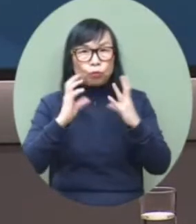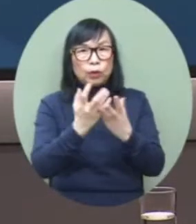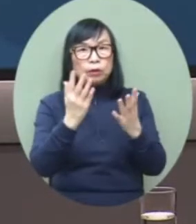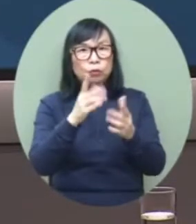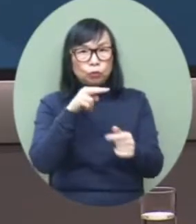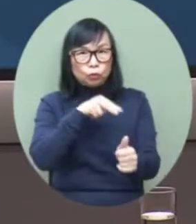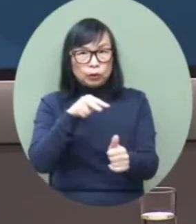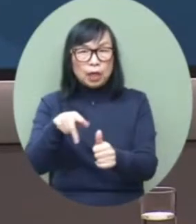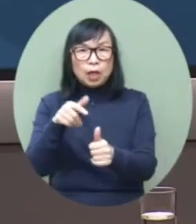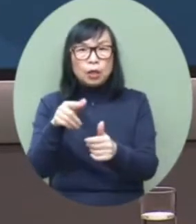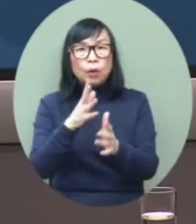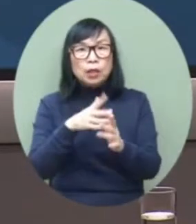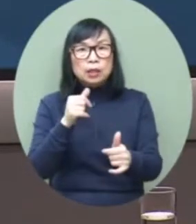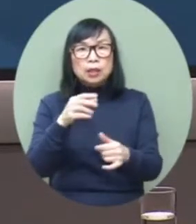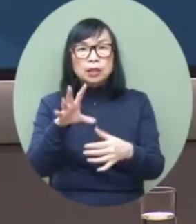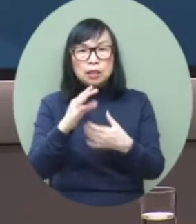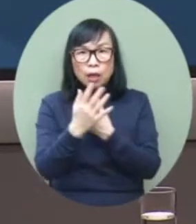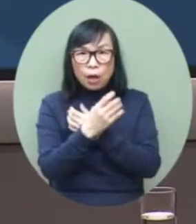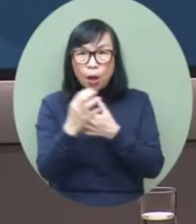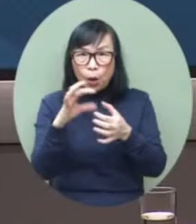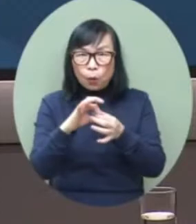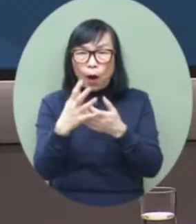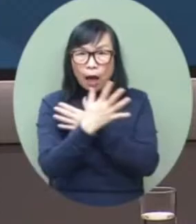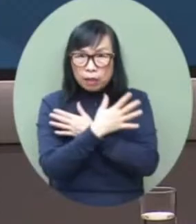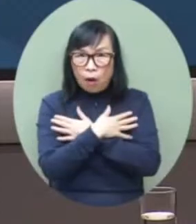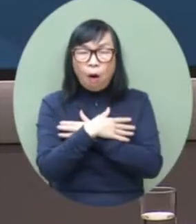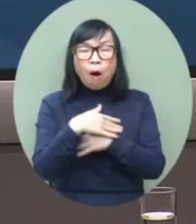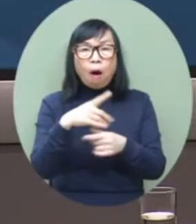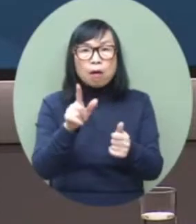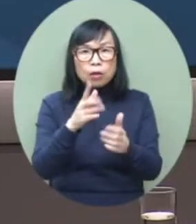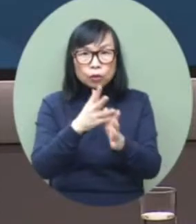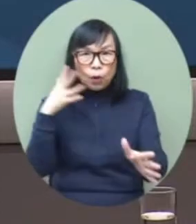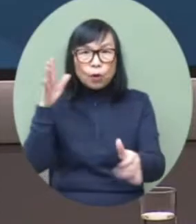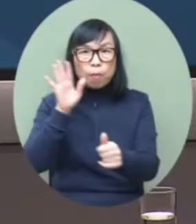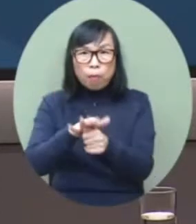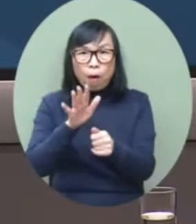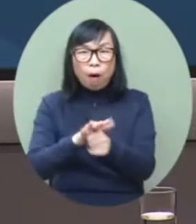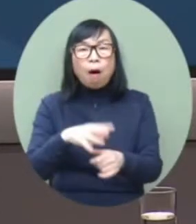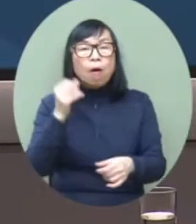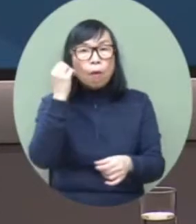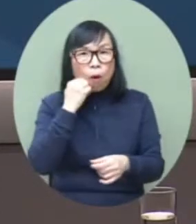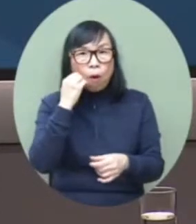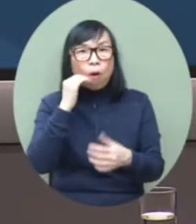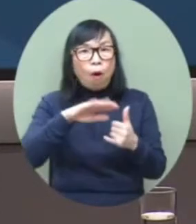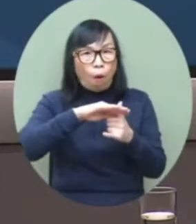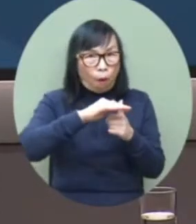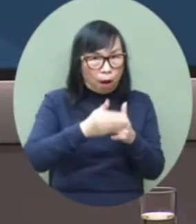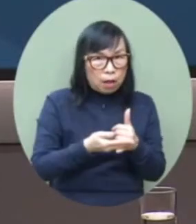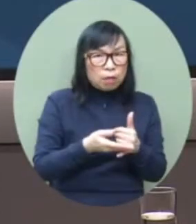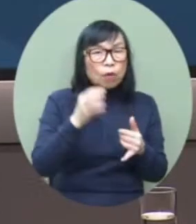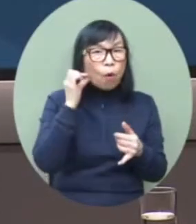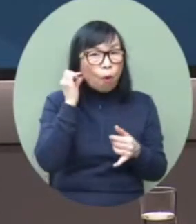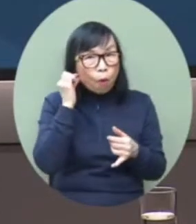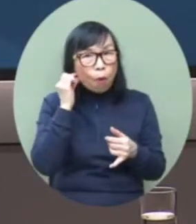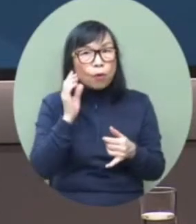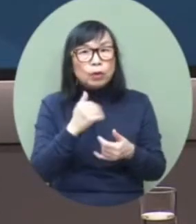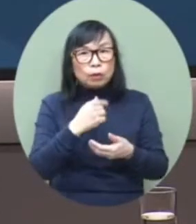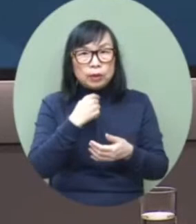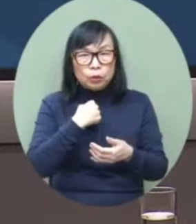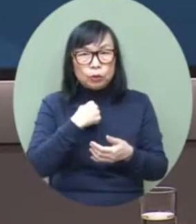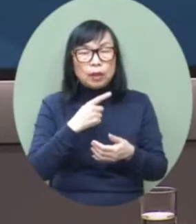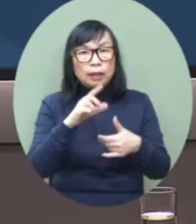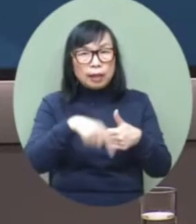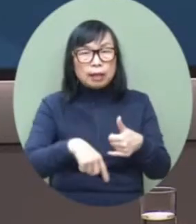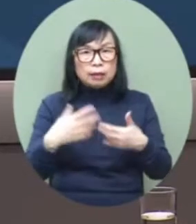We will arrange for civil servant colleagues to manage crowd and to maintain the priority queue system